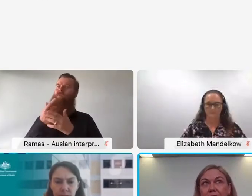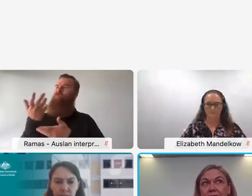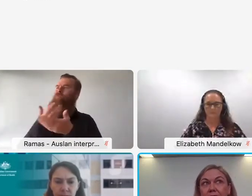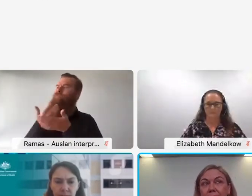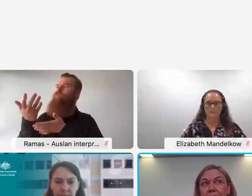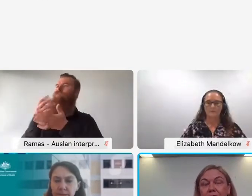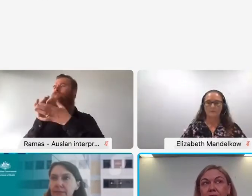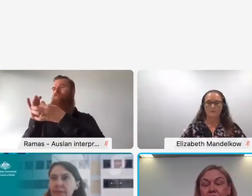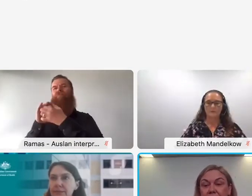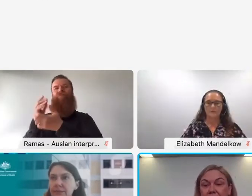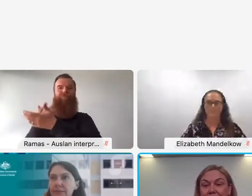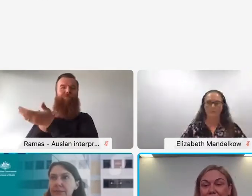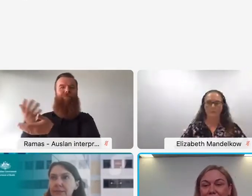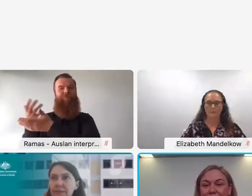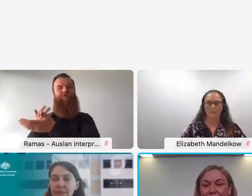about